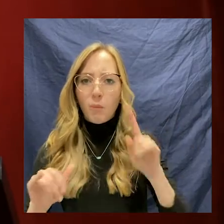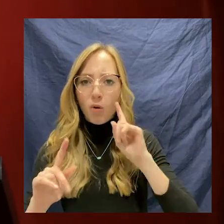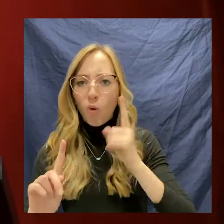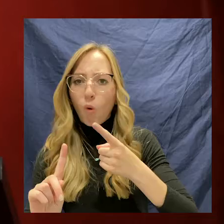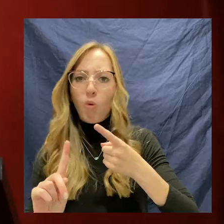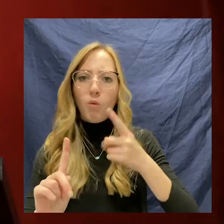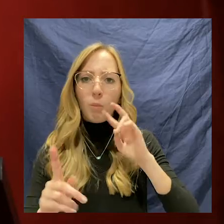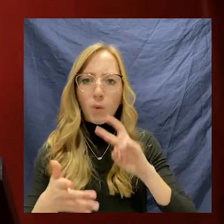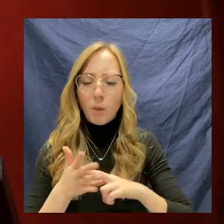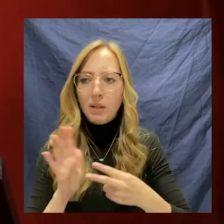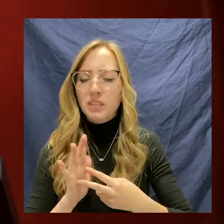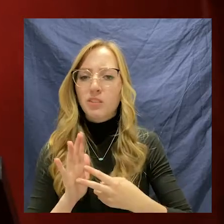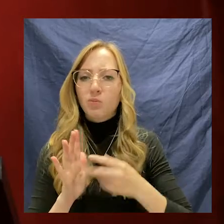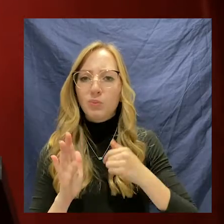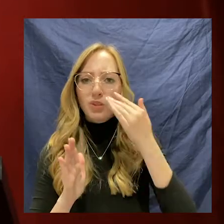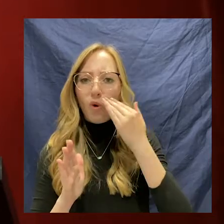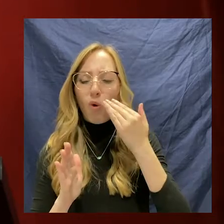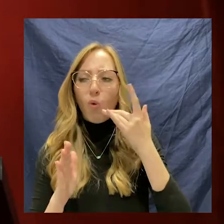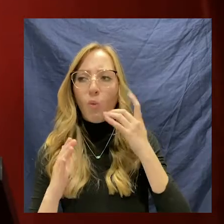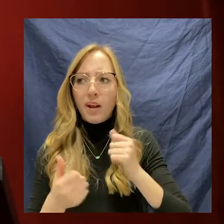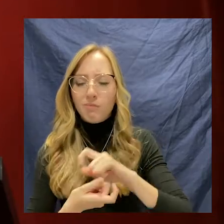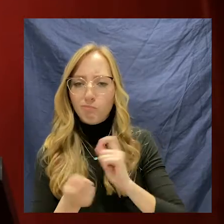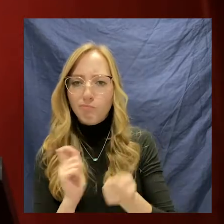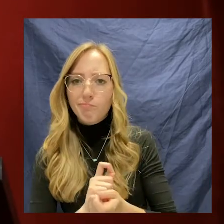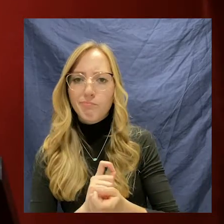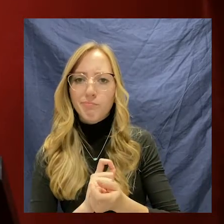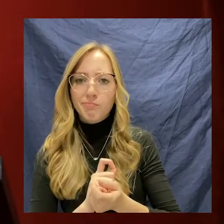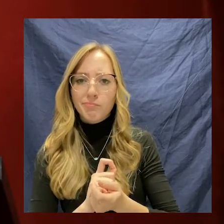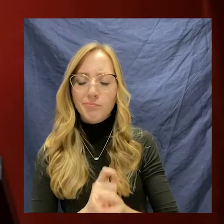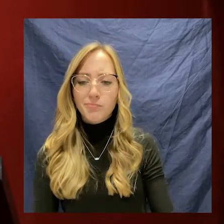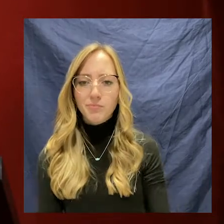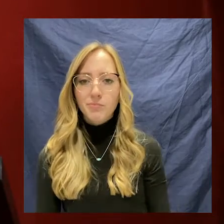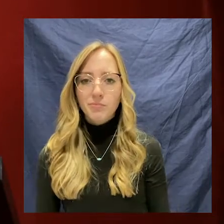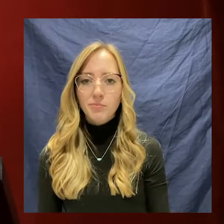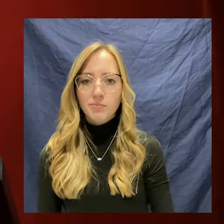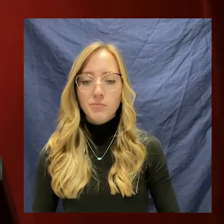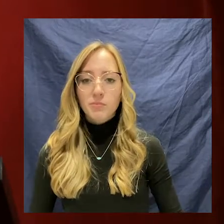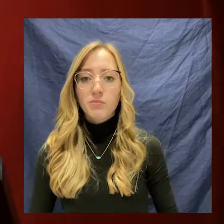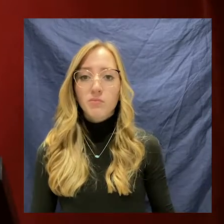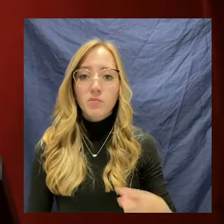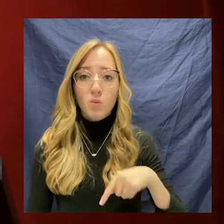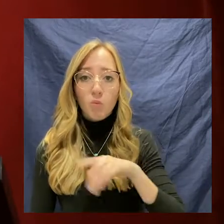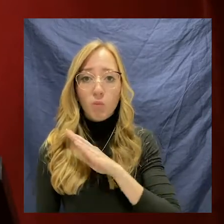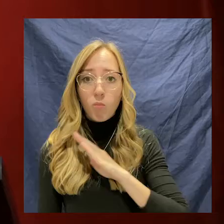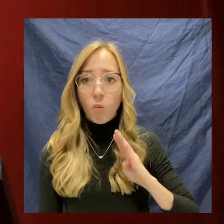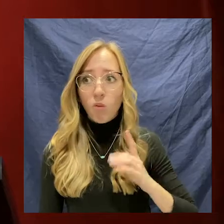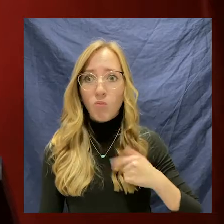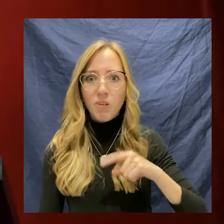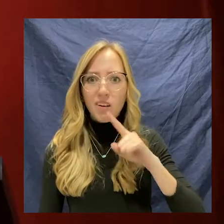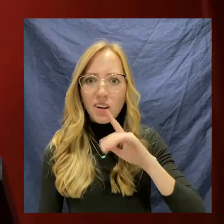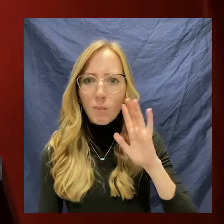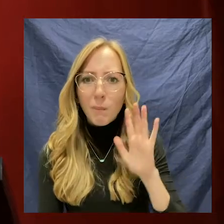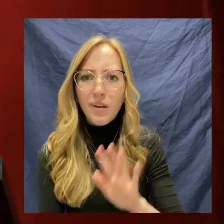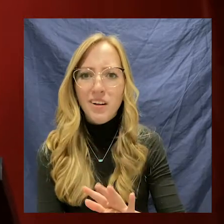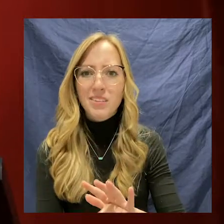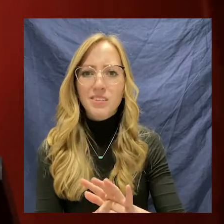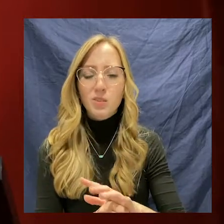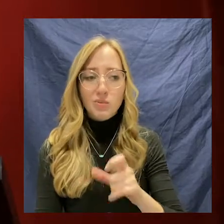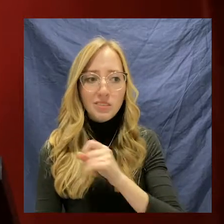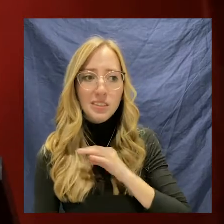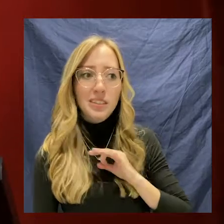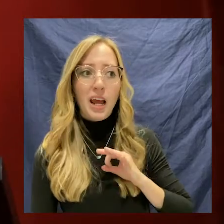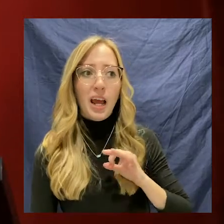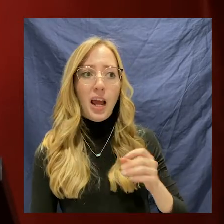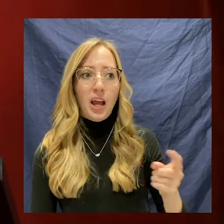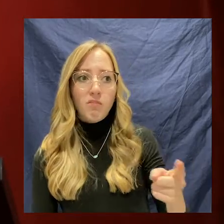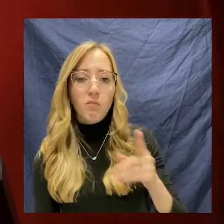possible. As a board, we are committed, and we stand with the staff in the shared